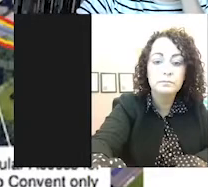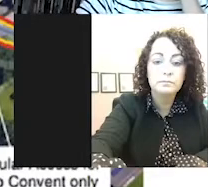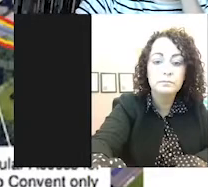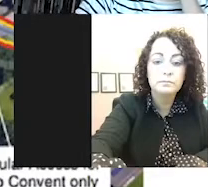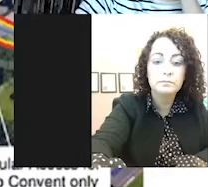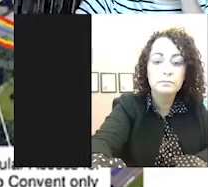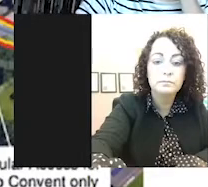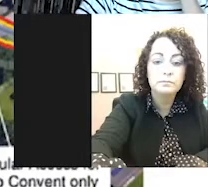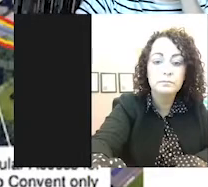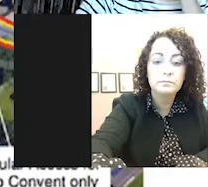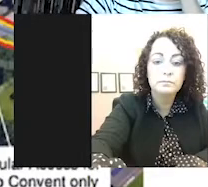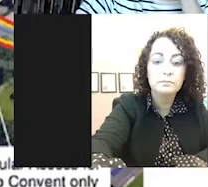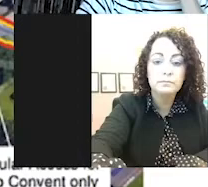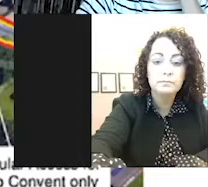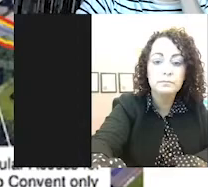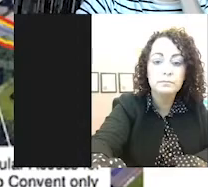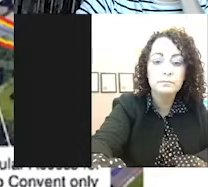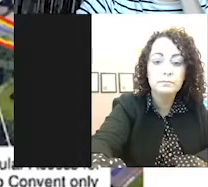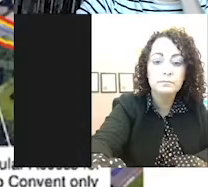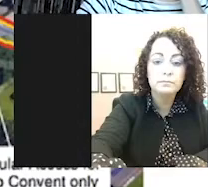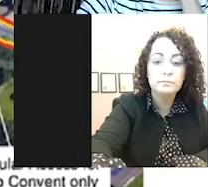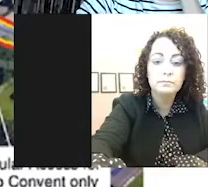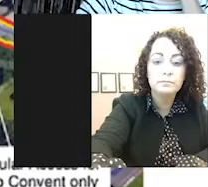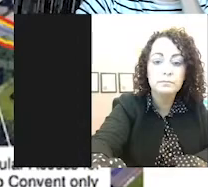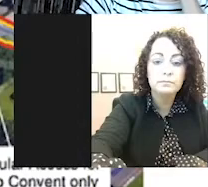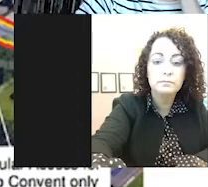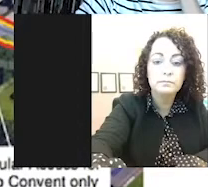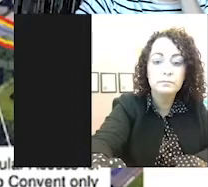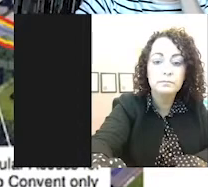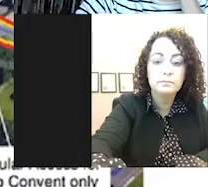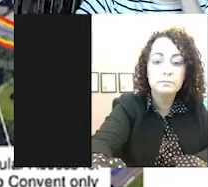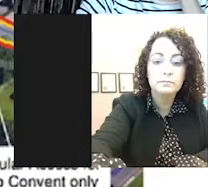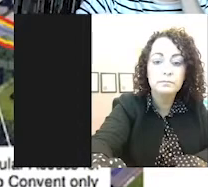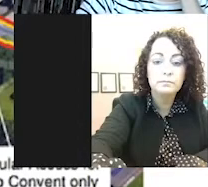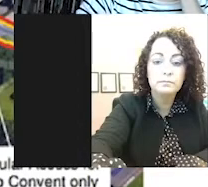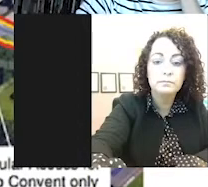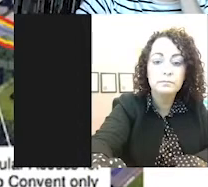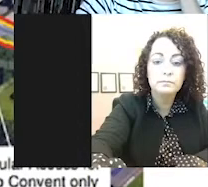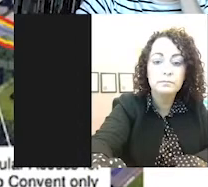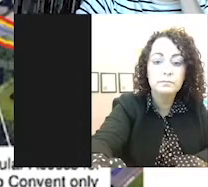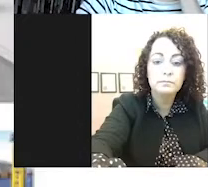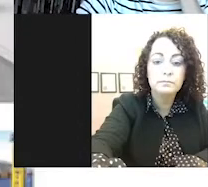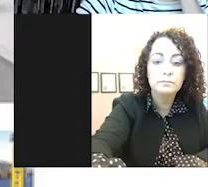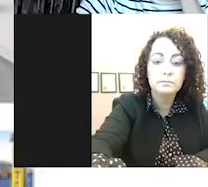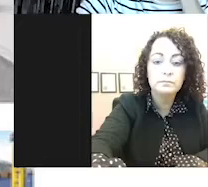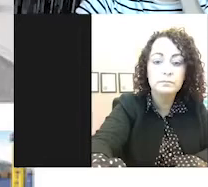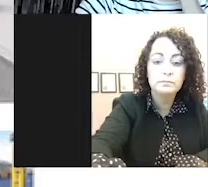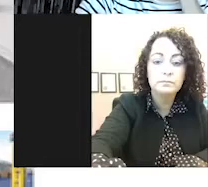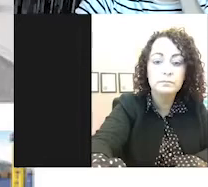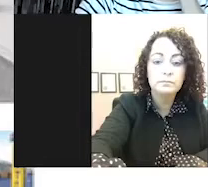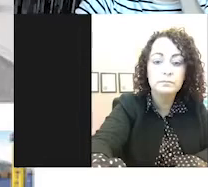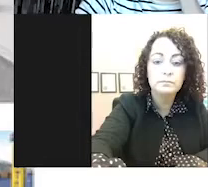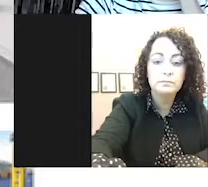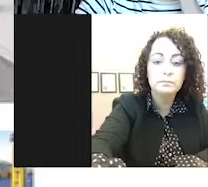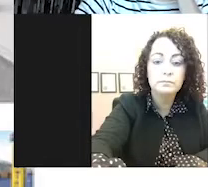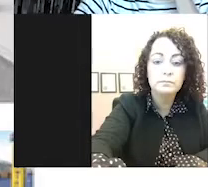and to increase pedestrianisation and improve the public realm within the whole city itself. So, okay,